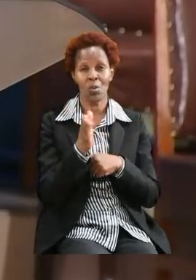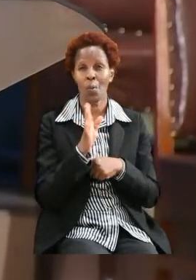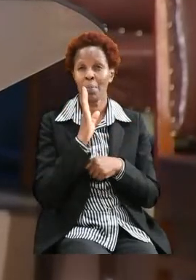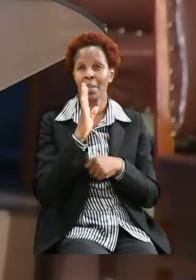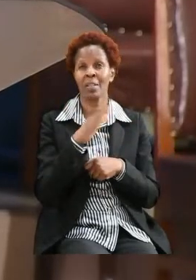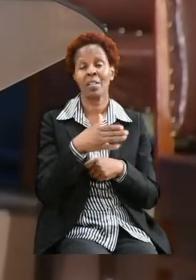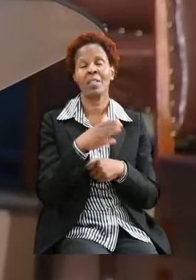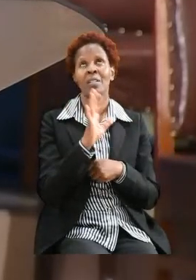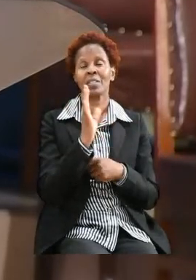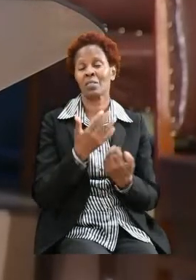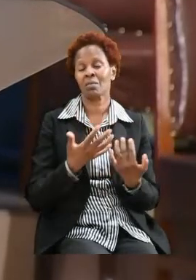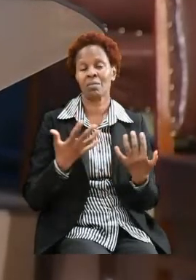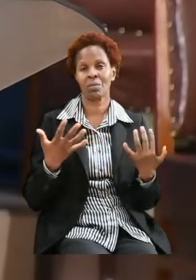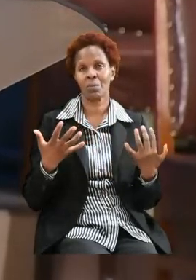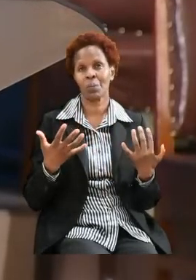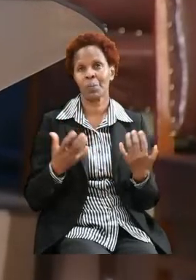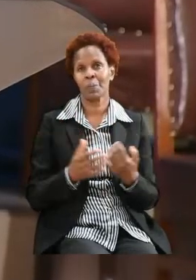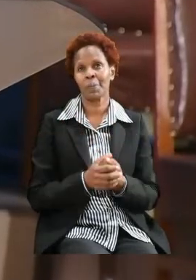flock.